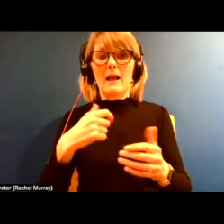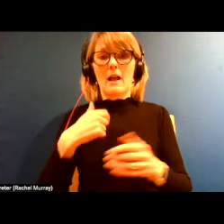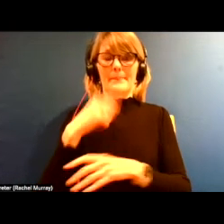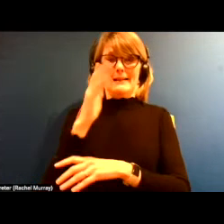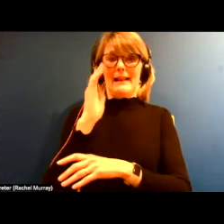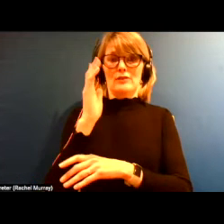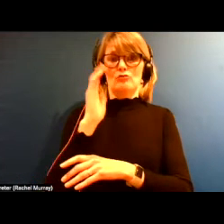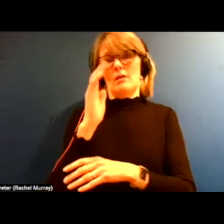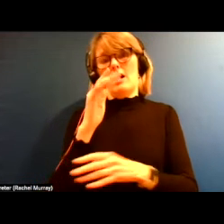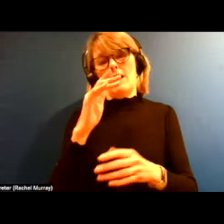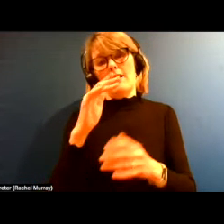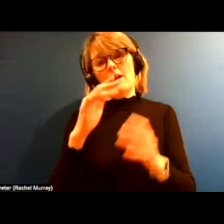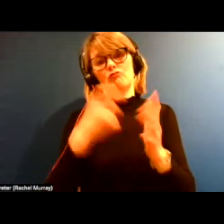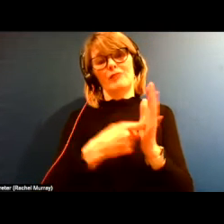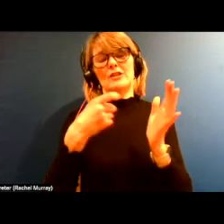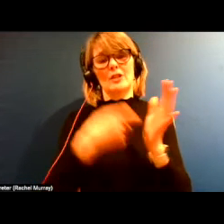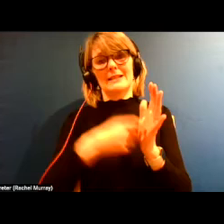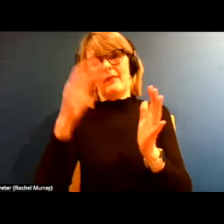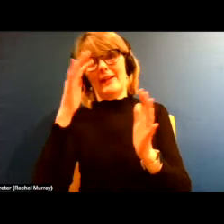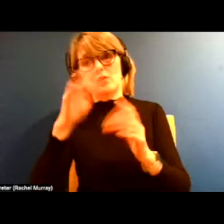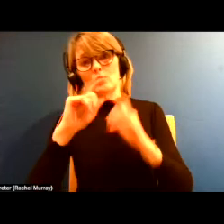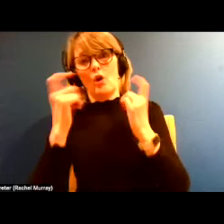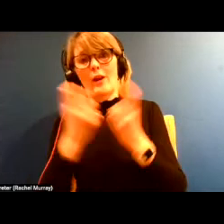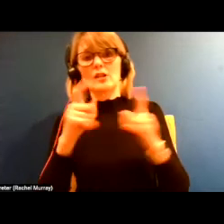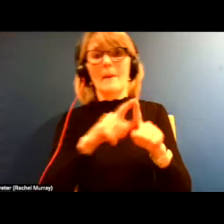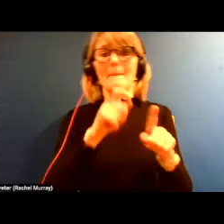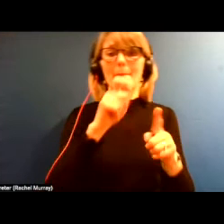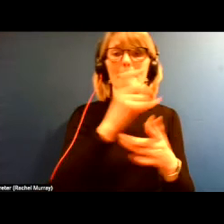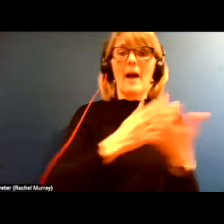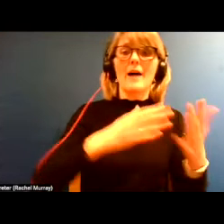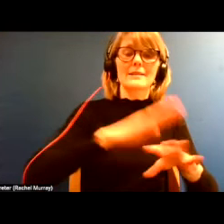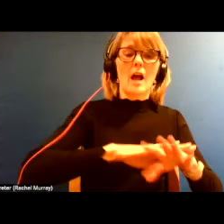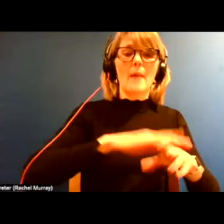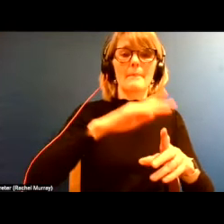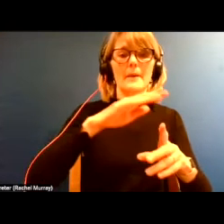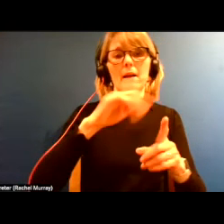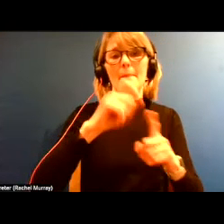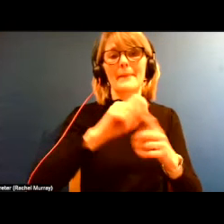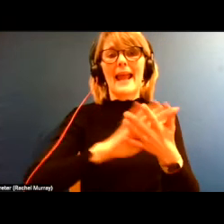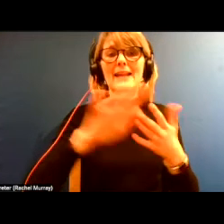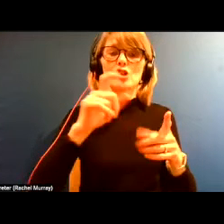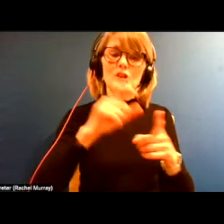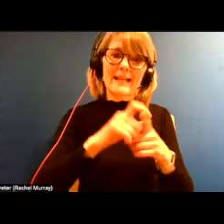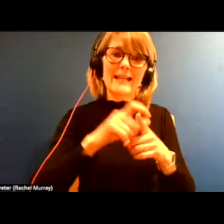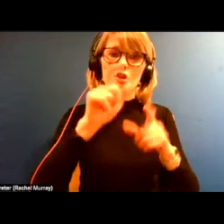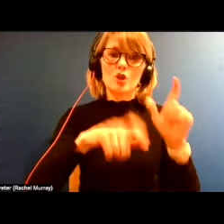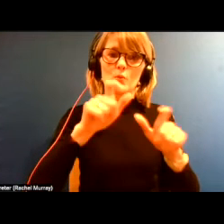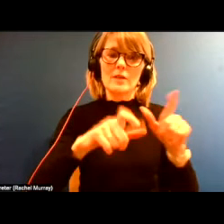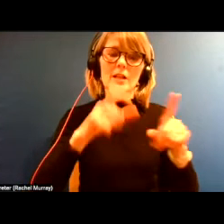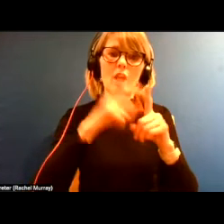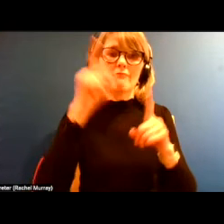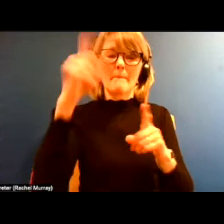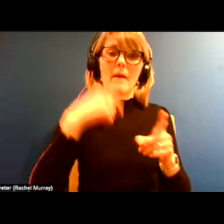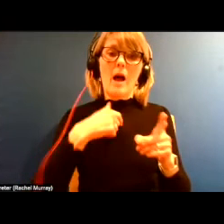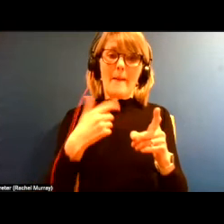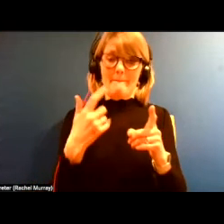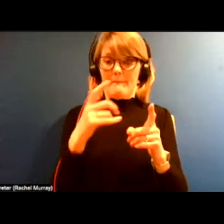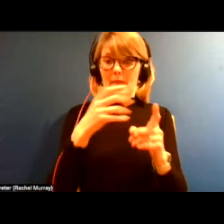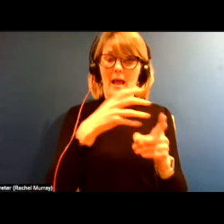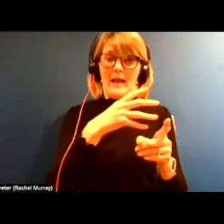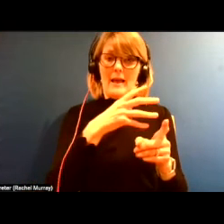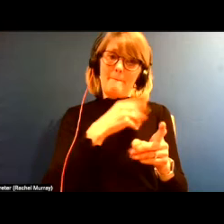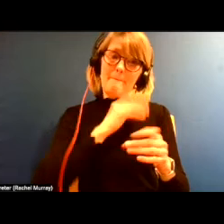part-time PhD student with Durham. I'm a member of the congregations that I'm studying at New Frontiers, but I